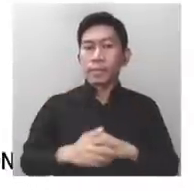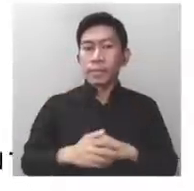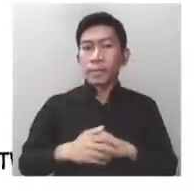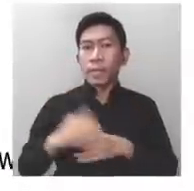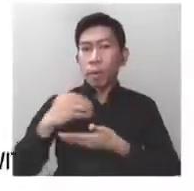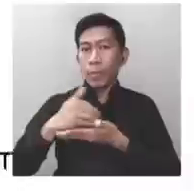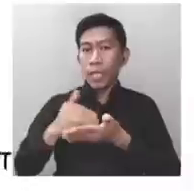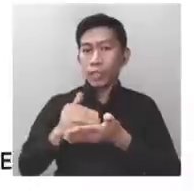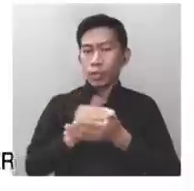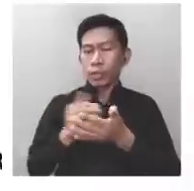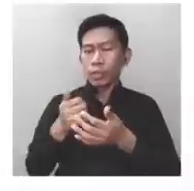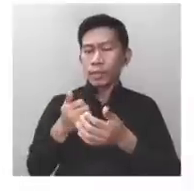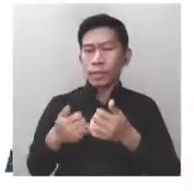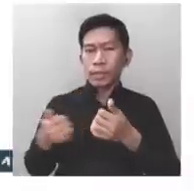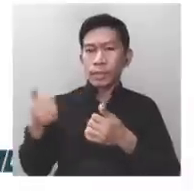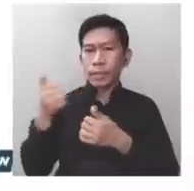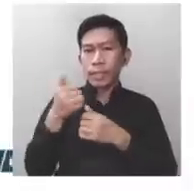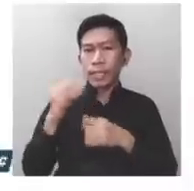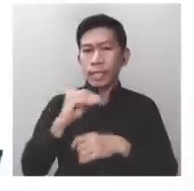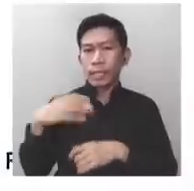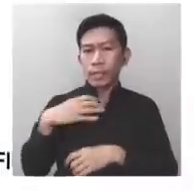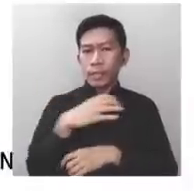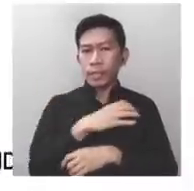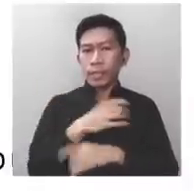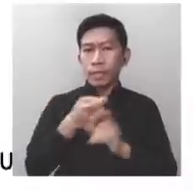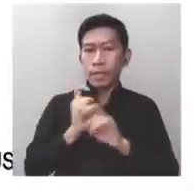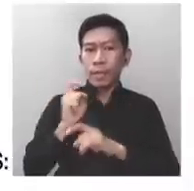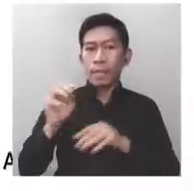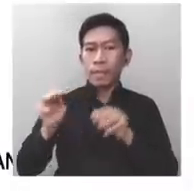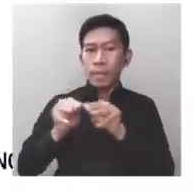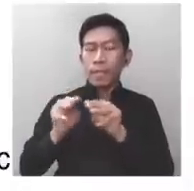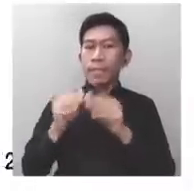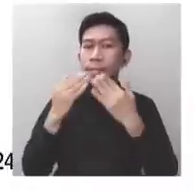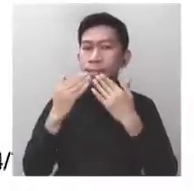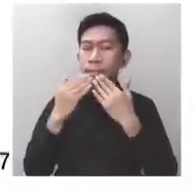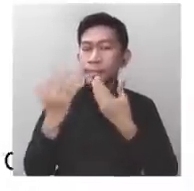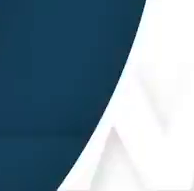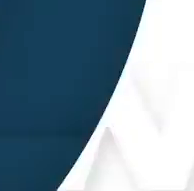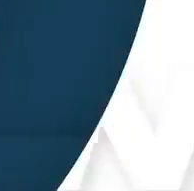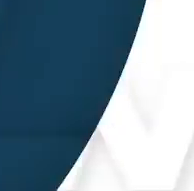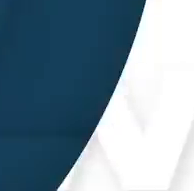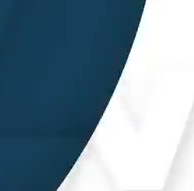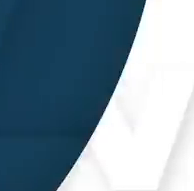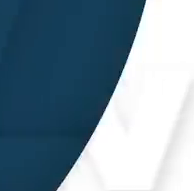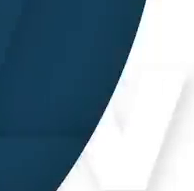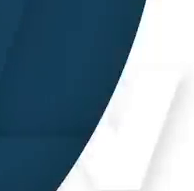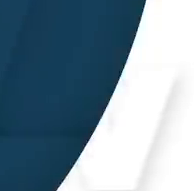District Representative of Marikina. Thanks a lot for taking our Zoom call today. Take care.